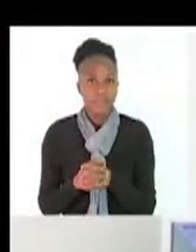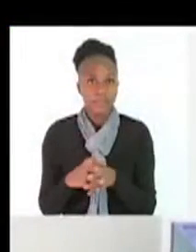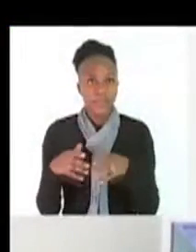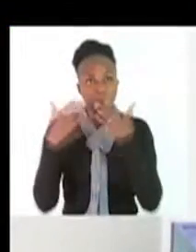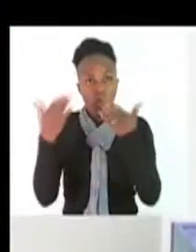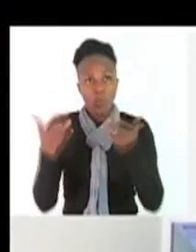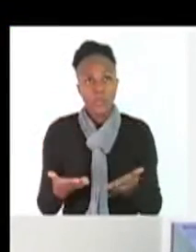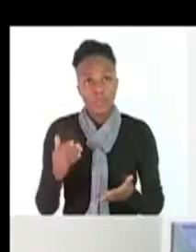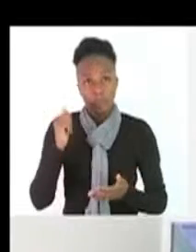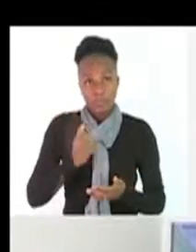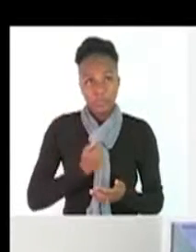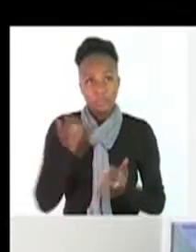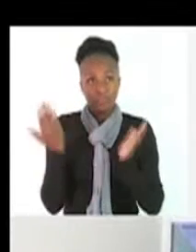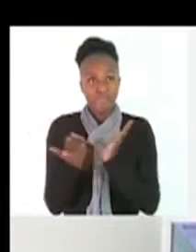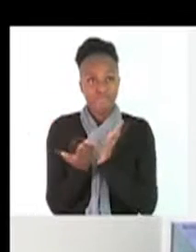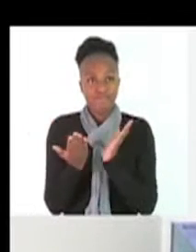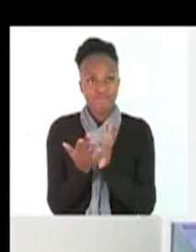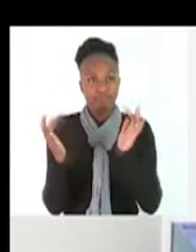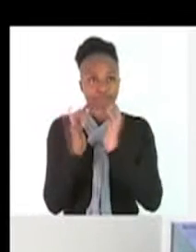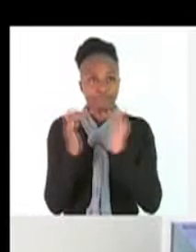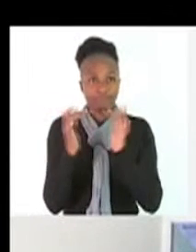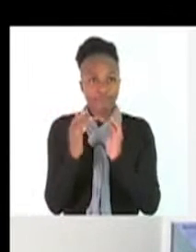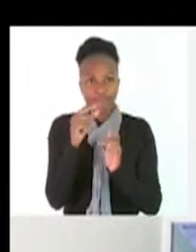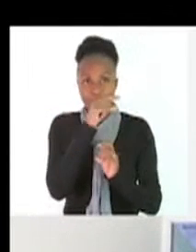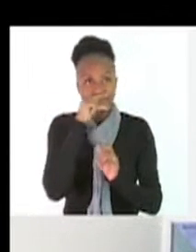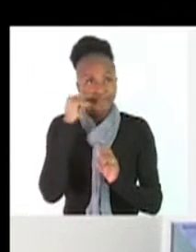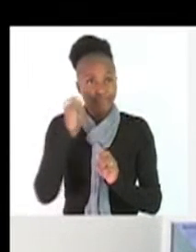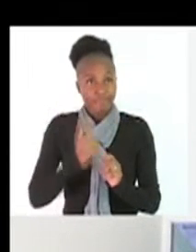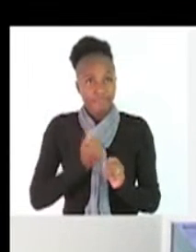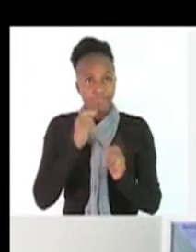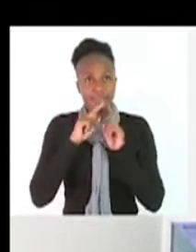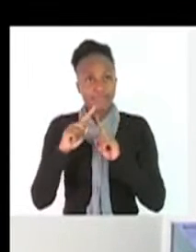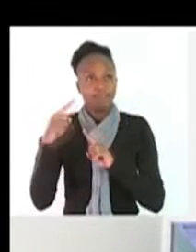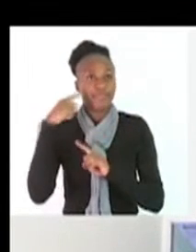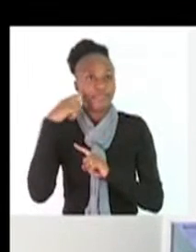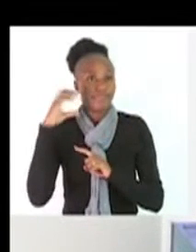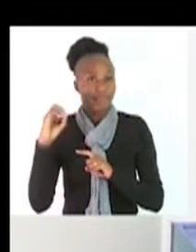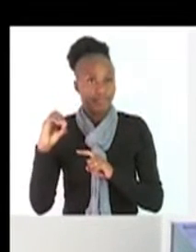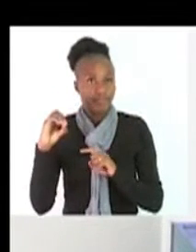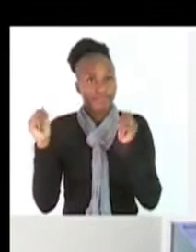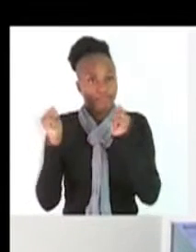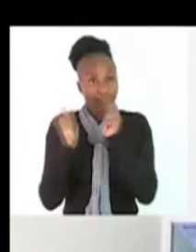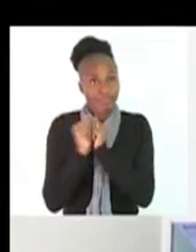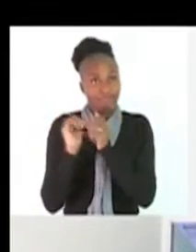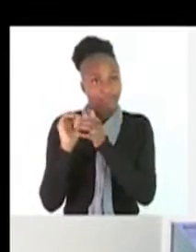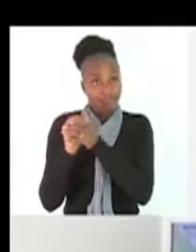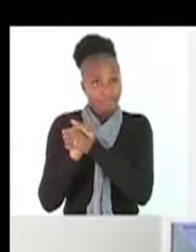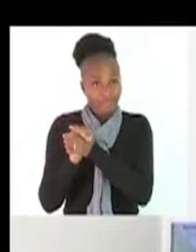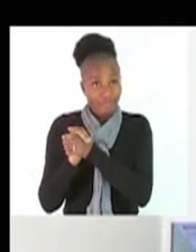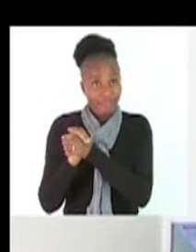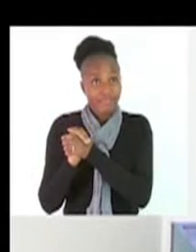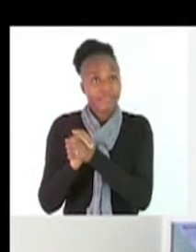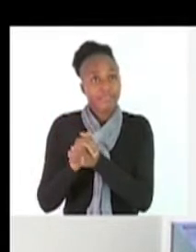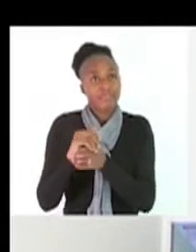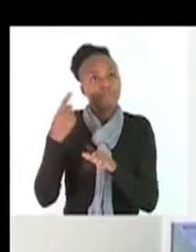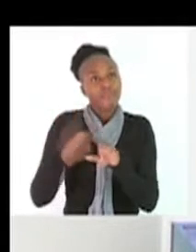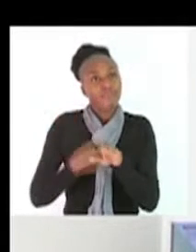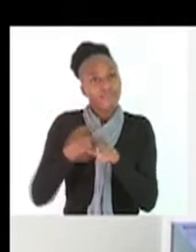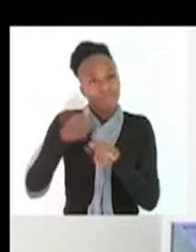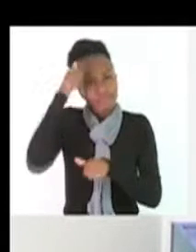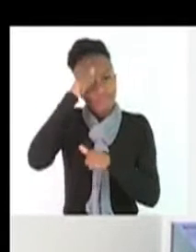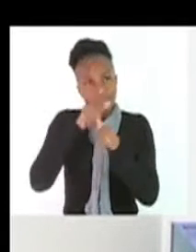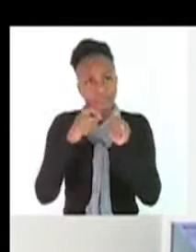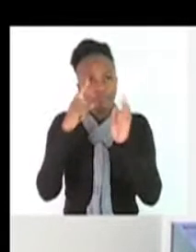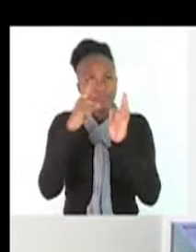Welcome to MyZone online school. My name is Linda Shipanga and I'm with Pomwene. Always remember to sanitize